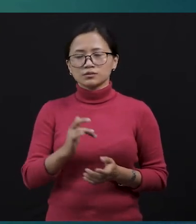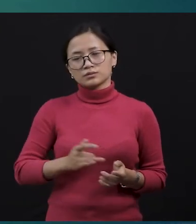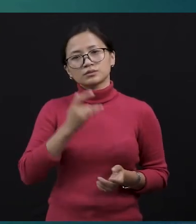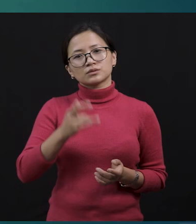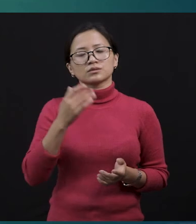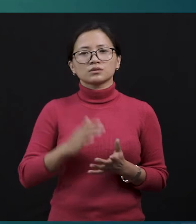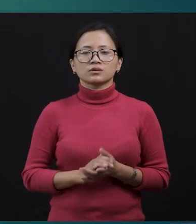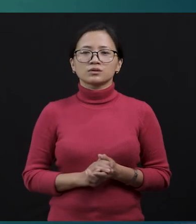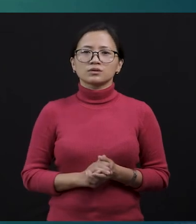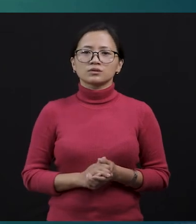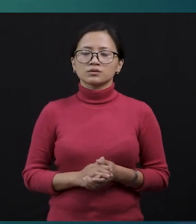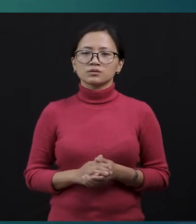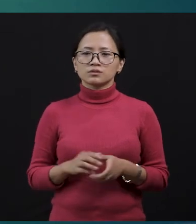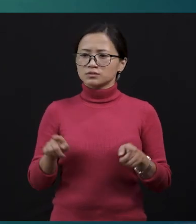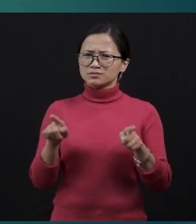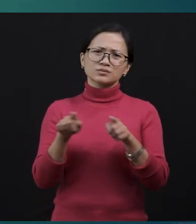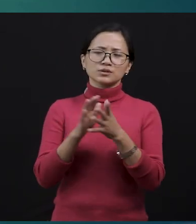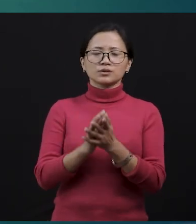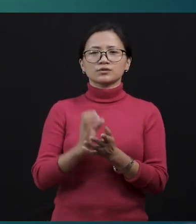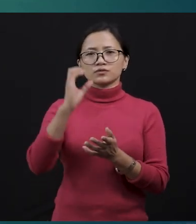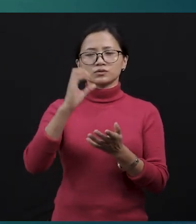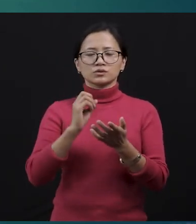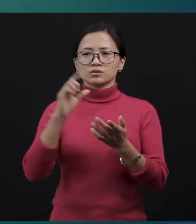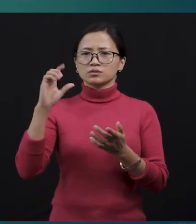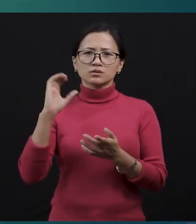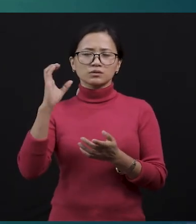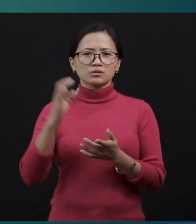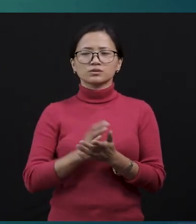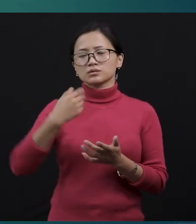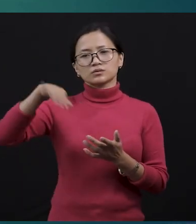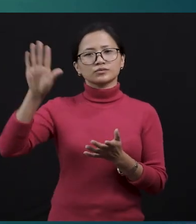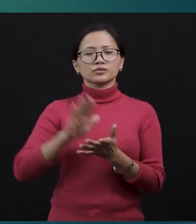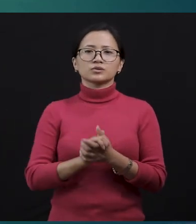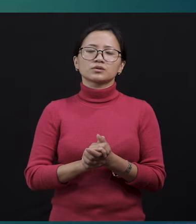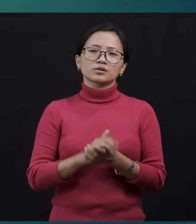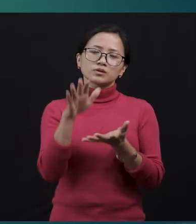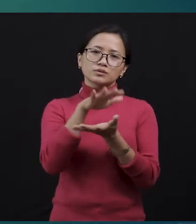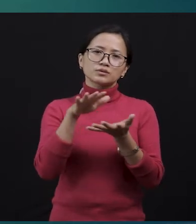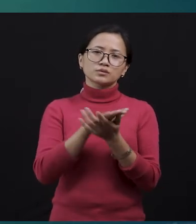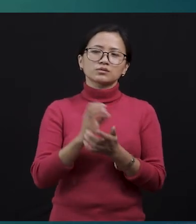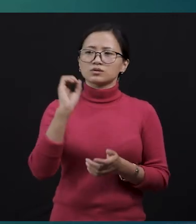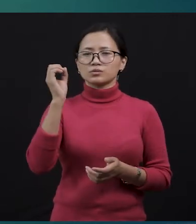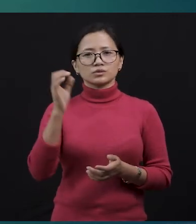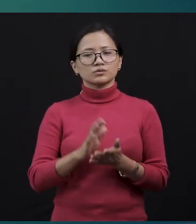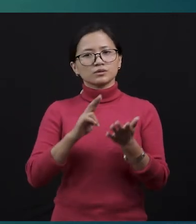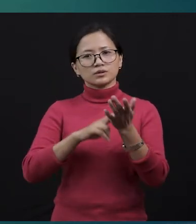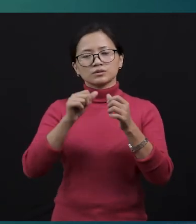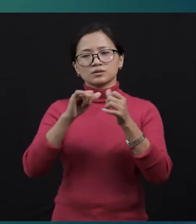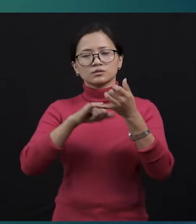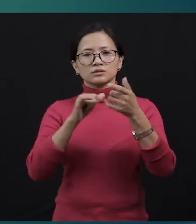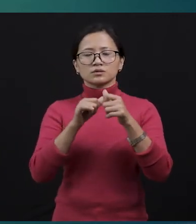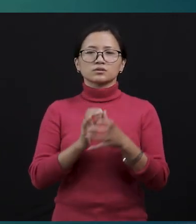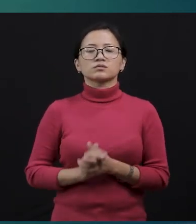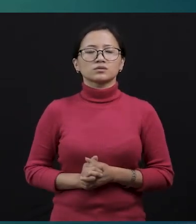feeling that since we're from this kind of college, we may not be able to go to space or we may not have the opportunity to join NASA. There will be